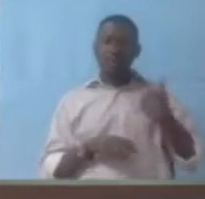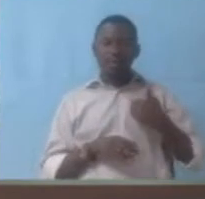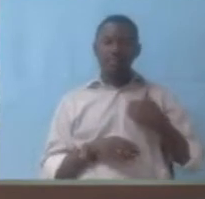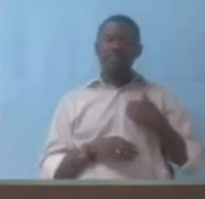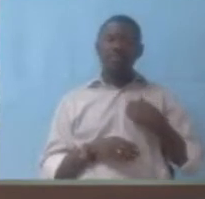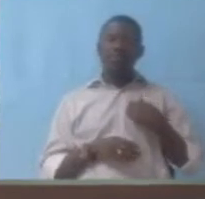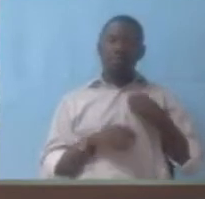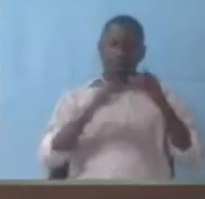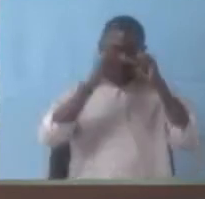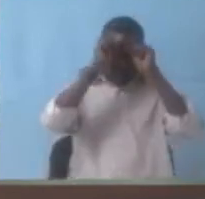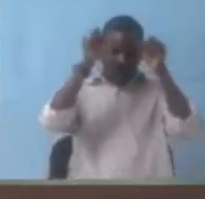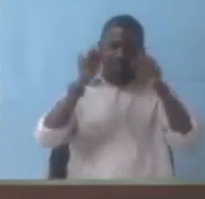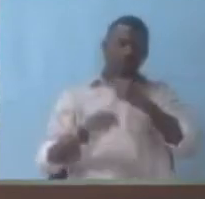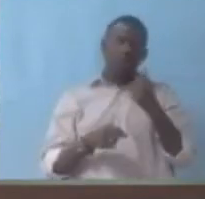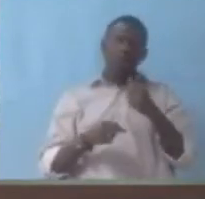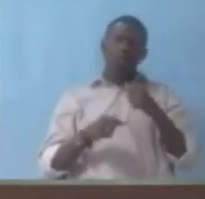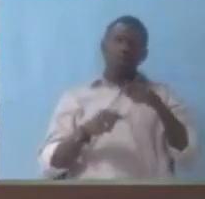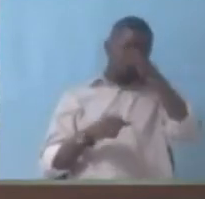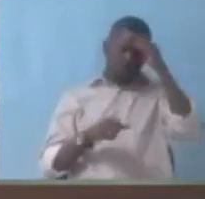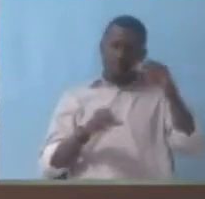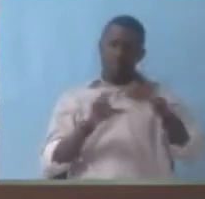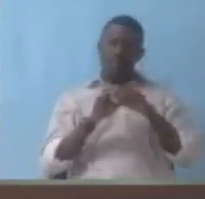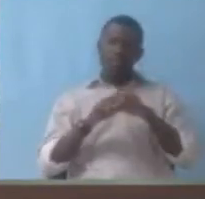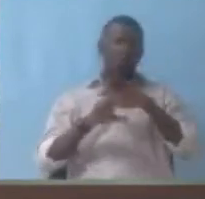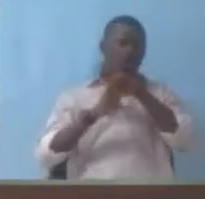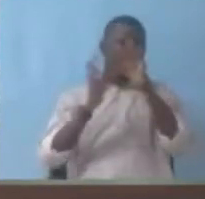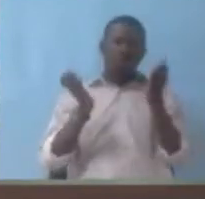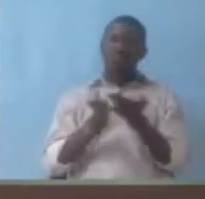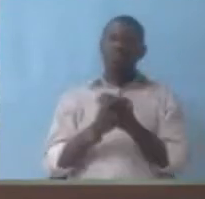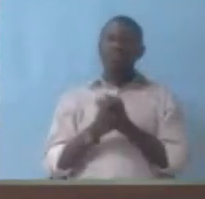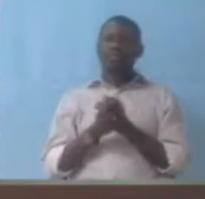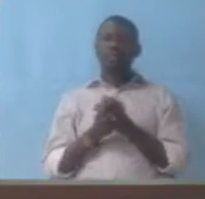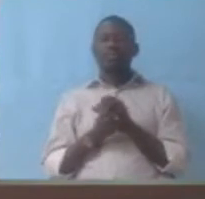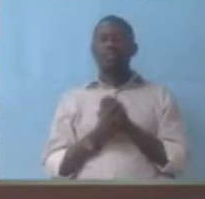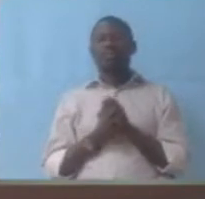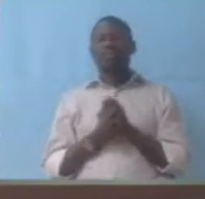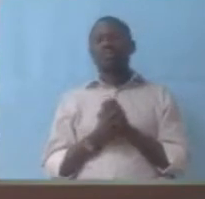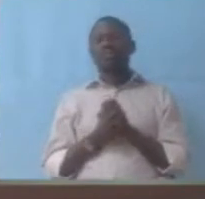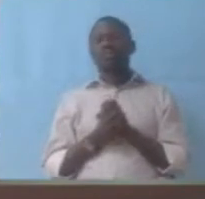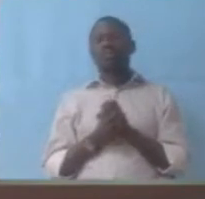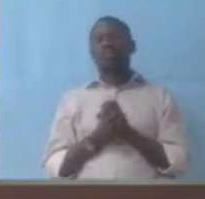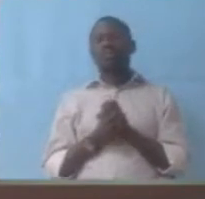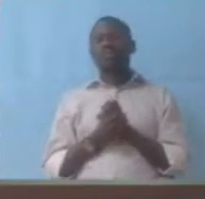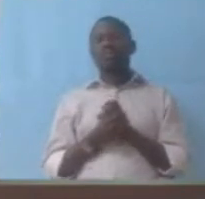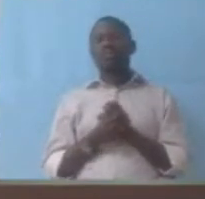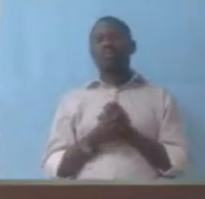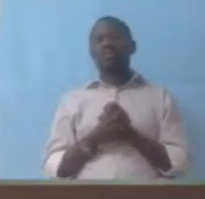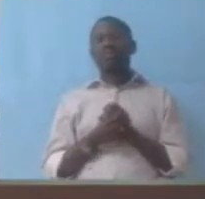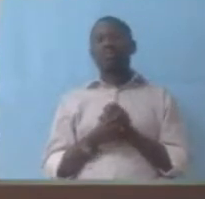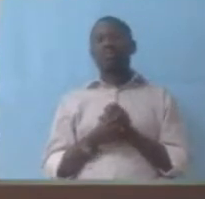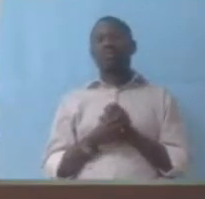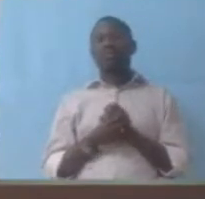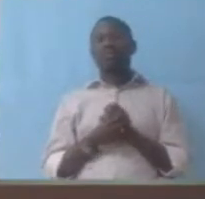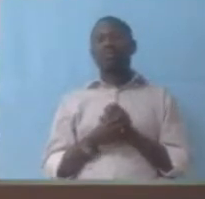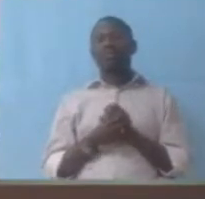governors. Constitution mu nyofa hamu kamati nyamin jama molu iniman sakunda ning maral bunda lutema. So